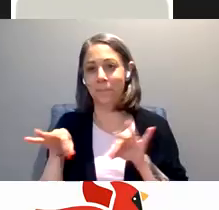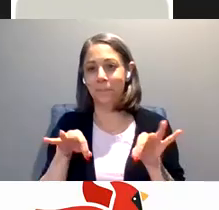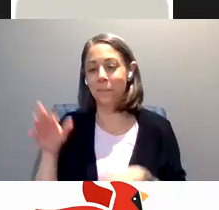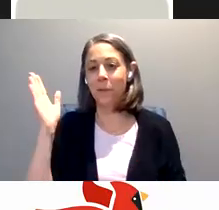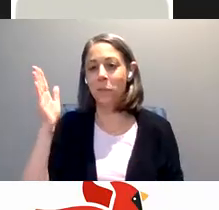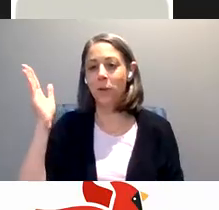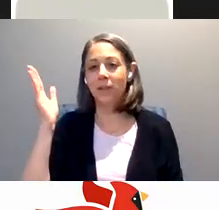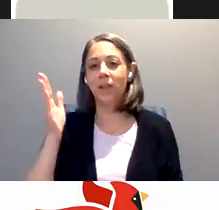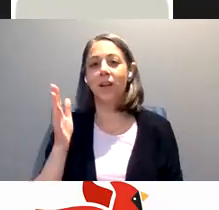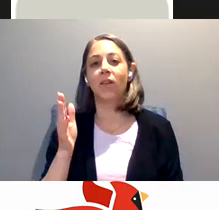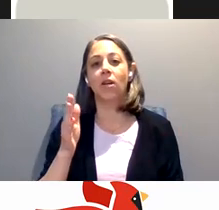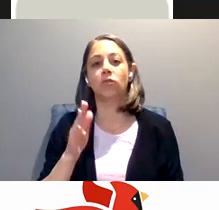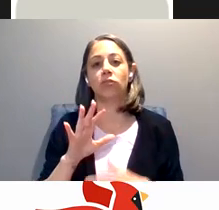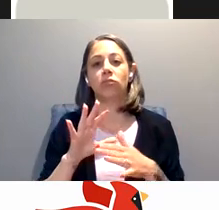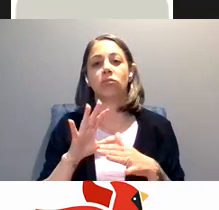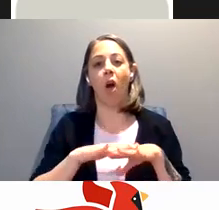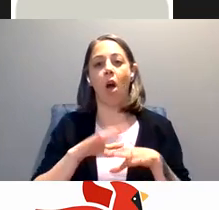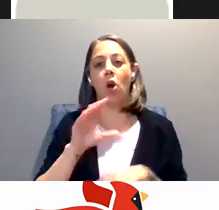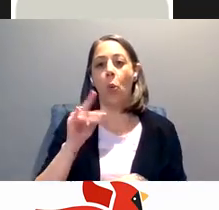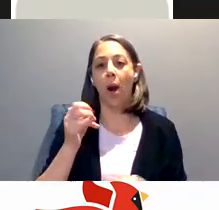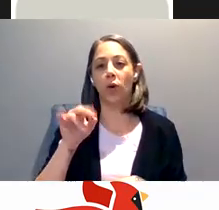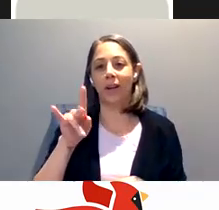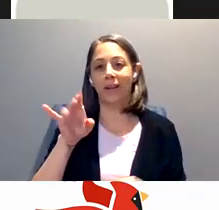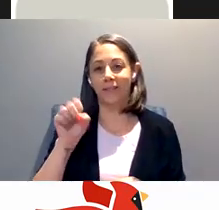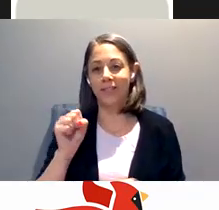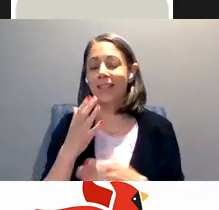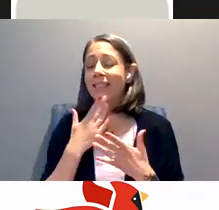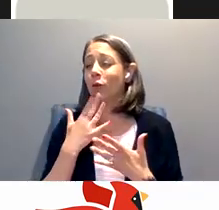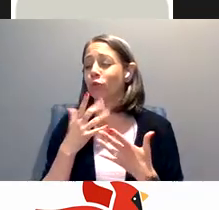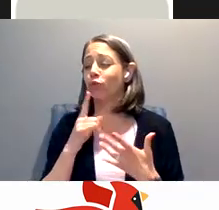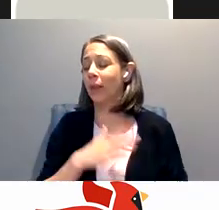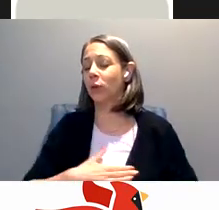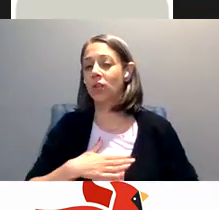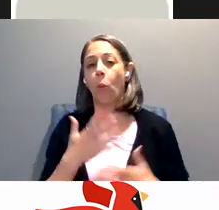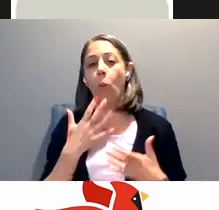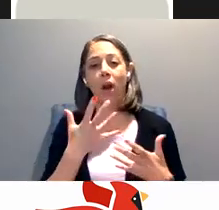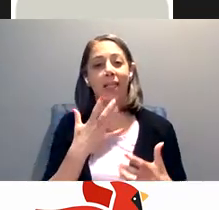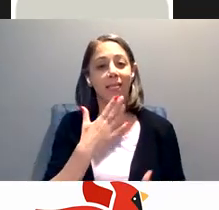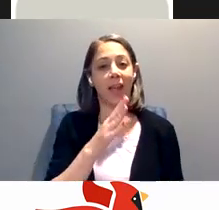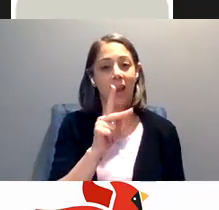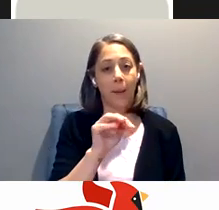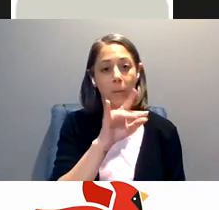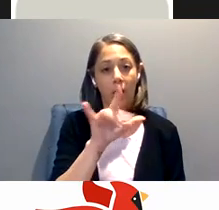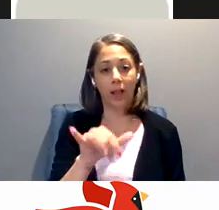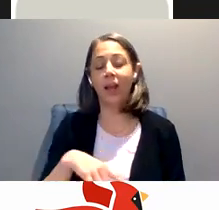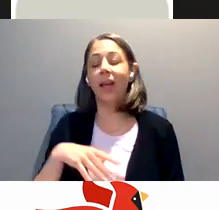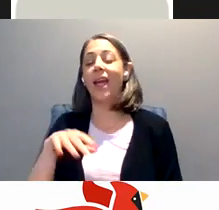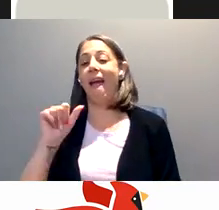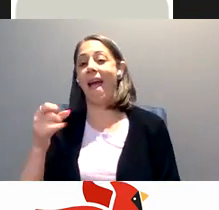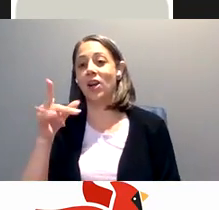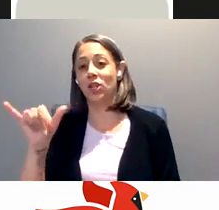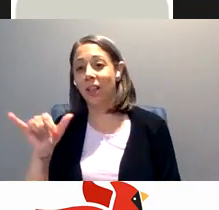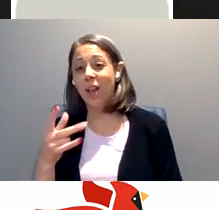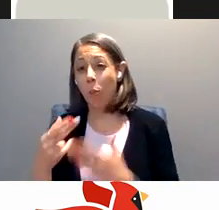presentation on cooperatives as a whole, and I really appreciate it. I want to thank Kimberly and Ashley and the interpreters